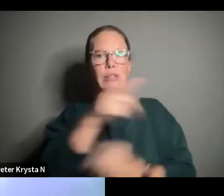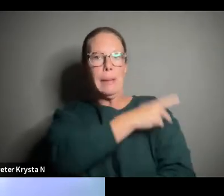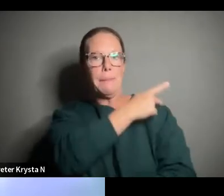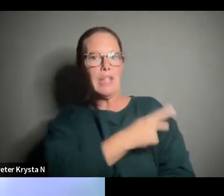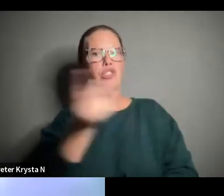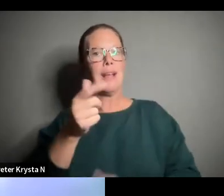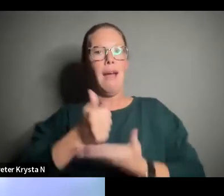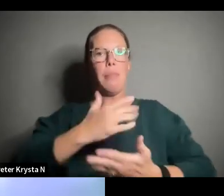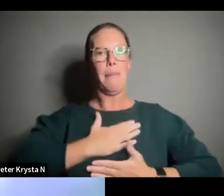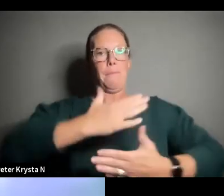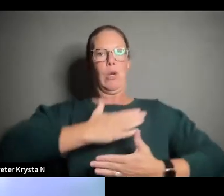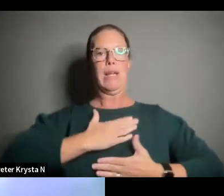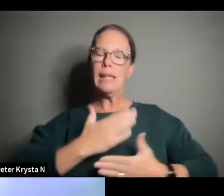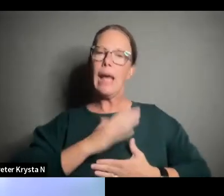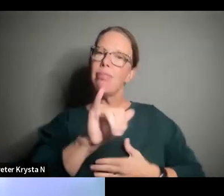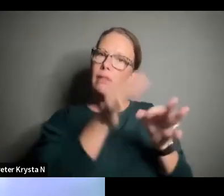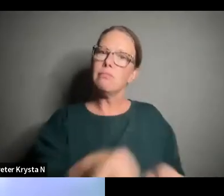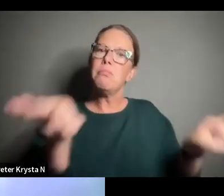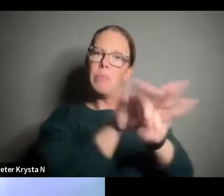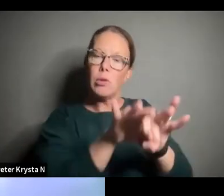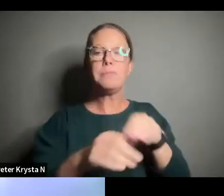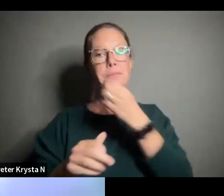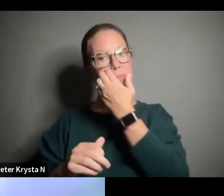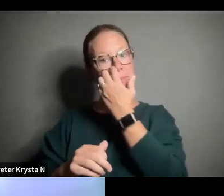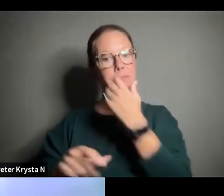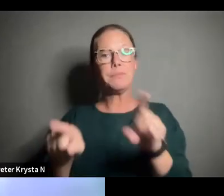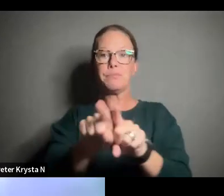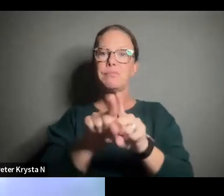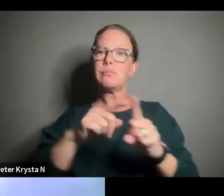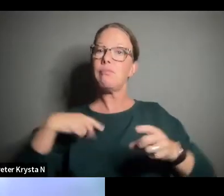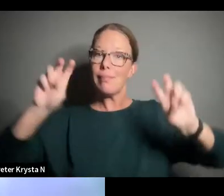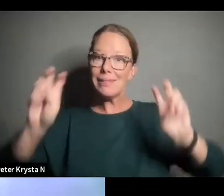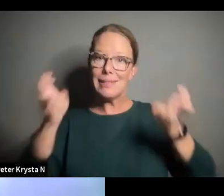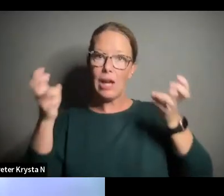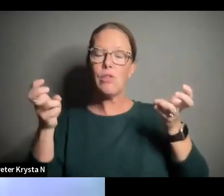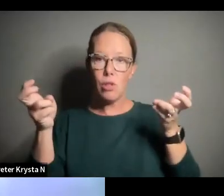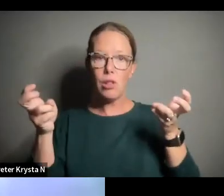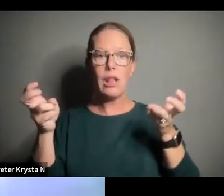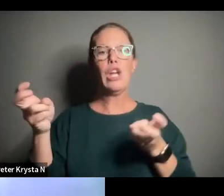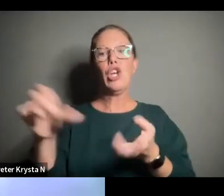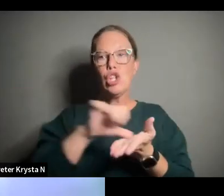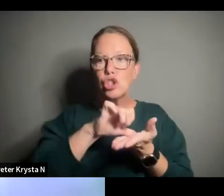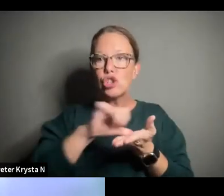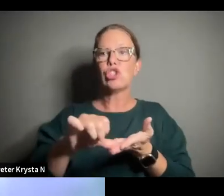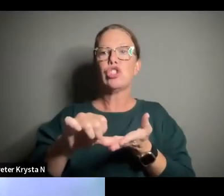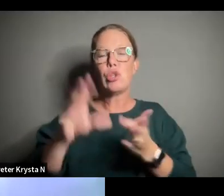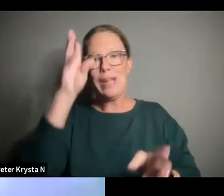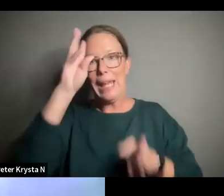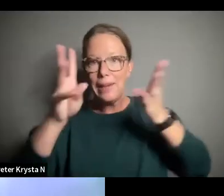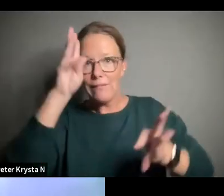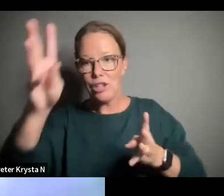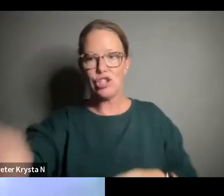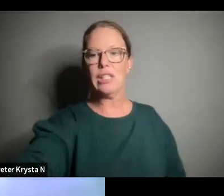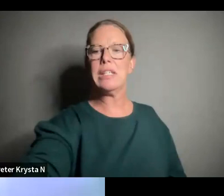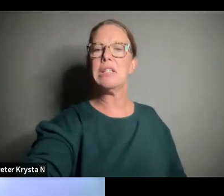more important than that. And also you have this title as surgical innovation. So can